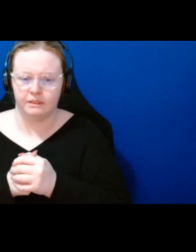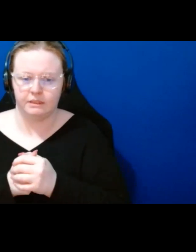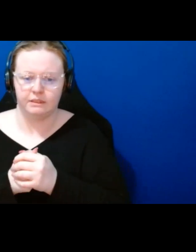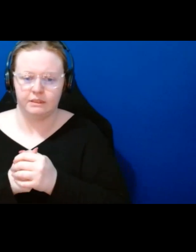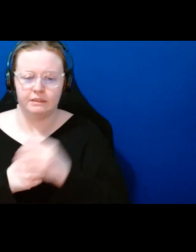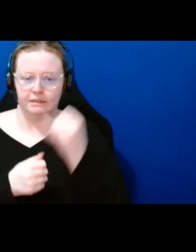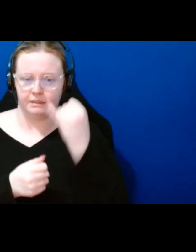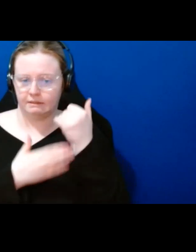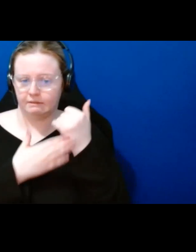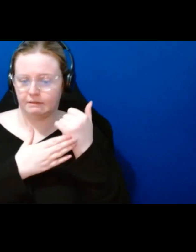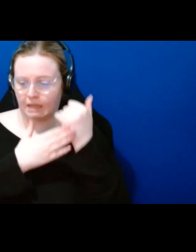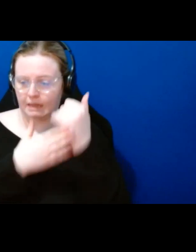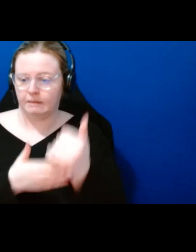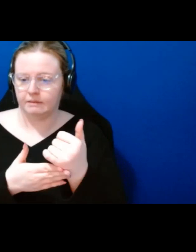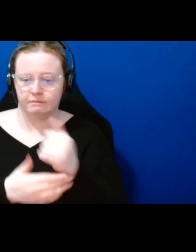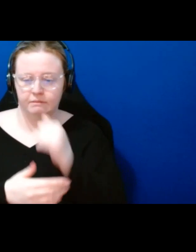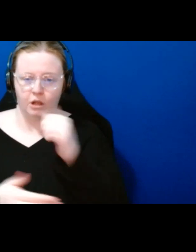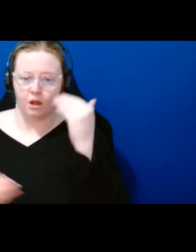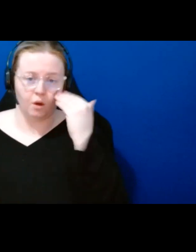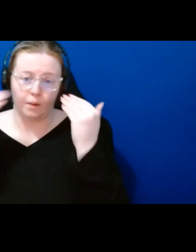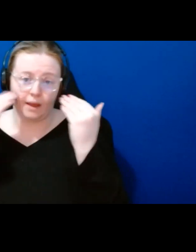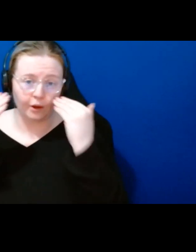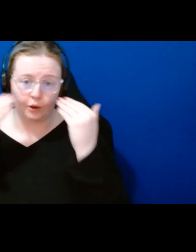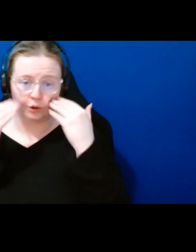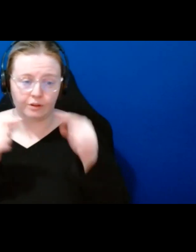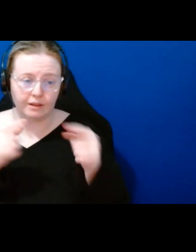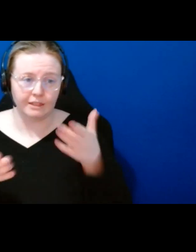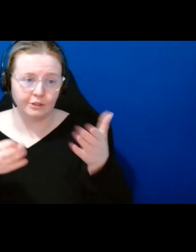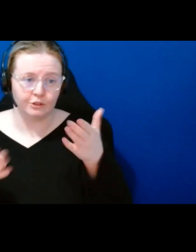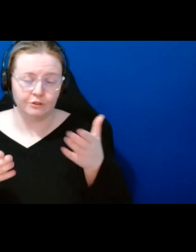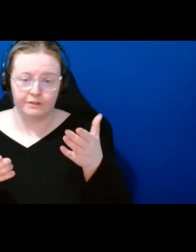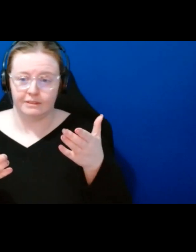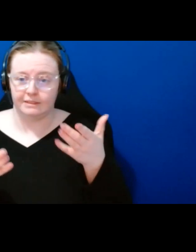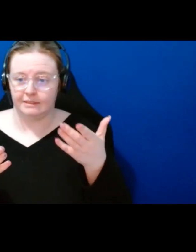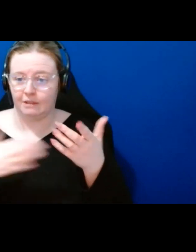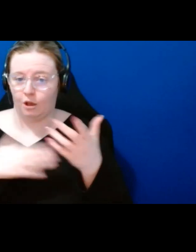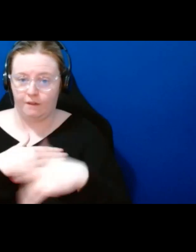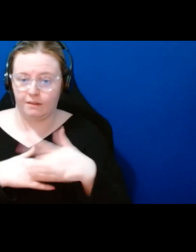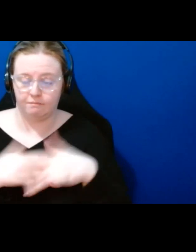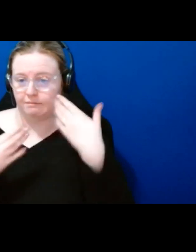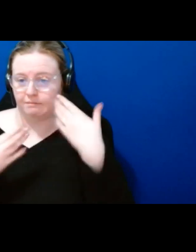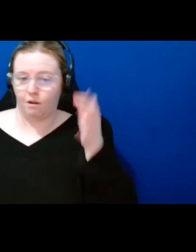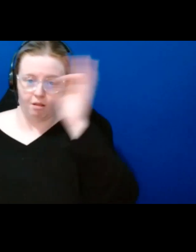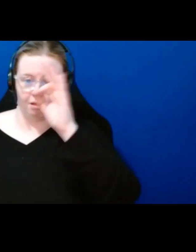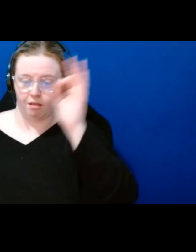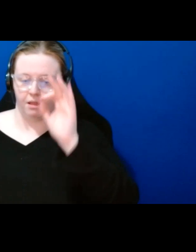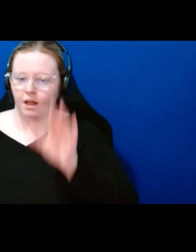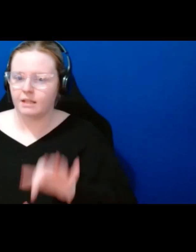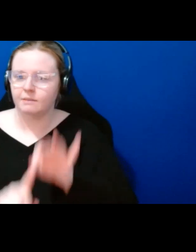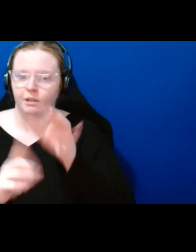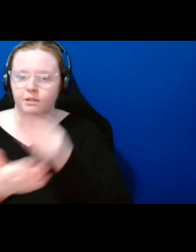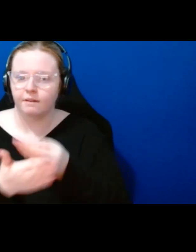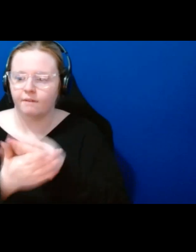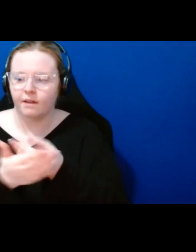with services weren't even aware that these awesome services that I heard about here today were available, especially the funding